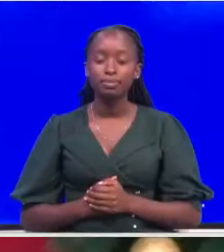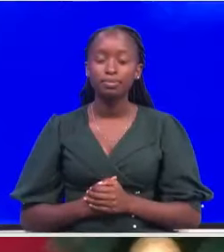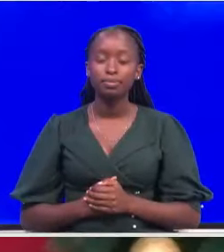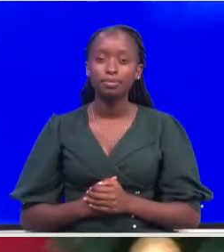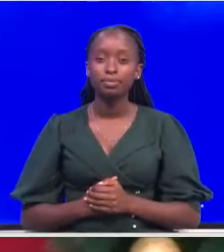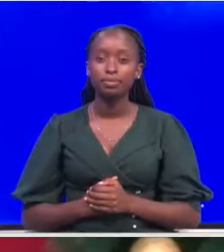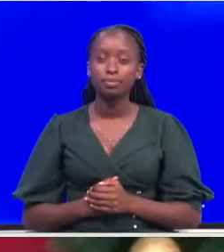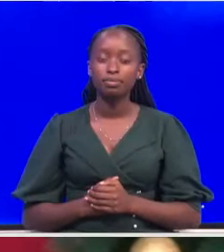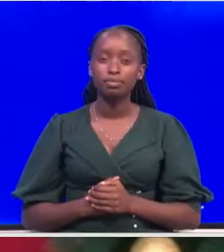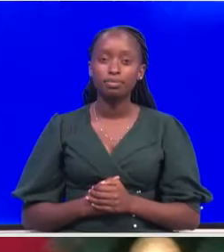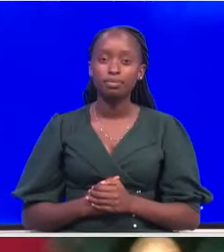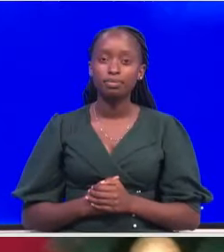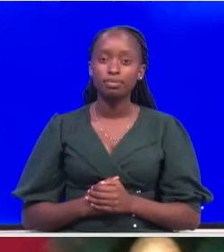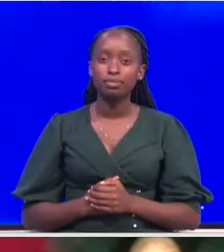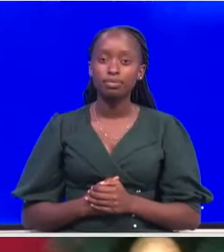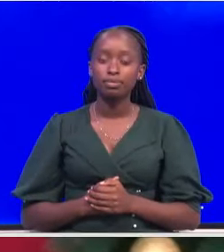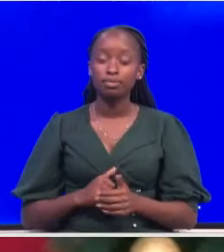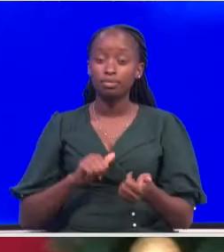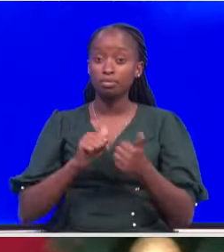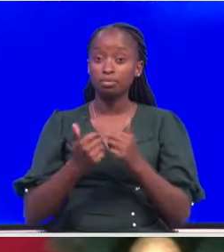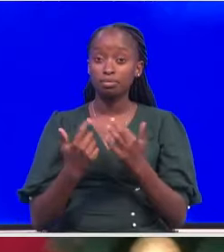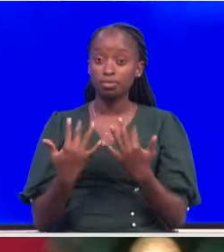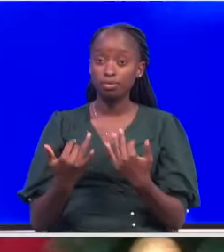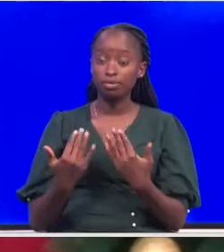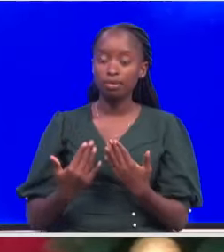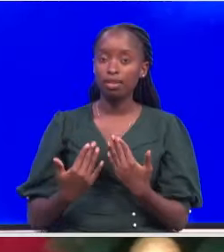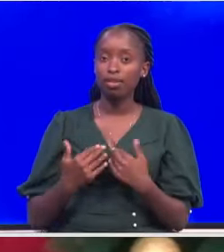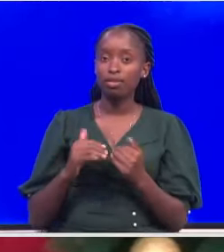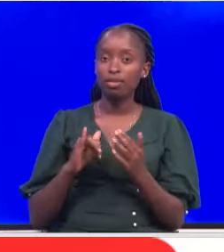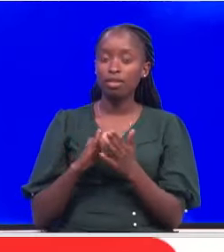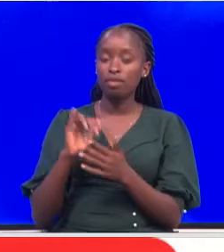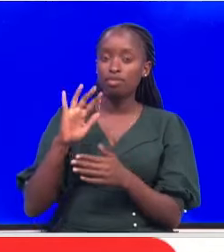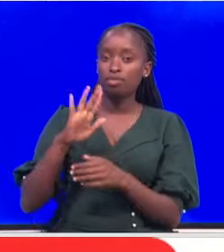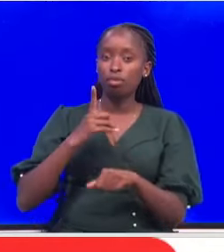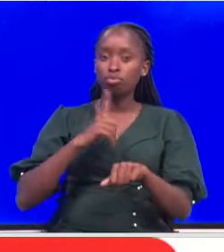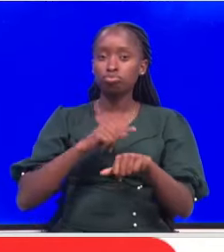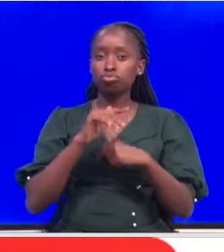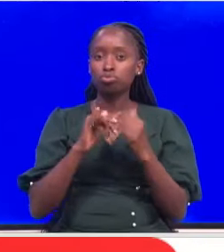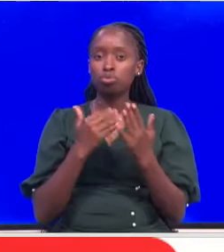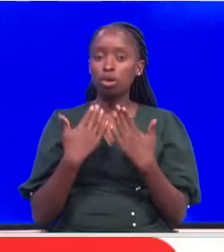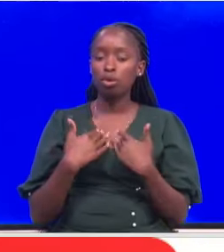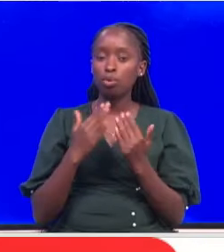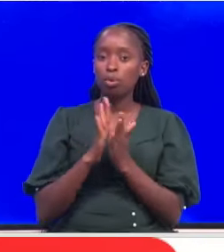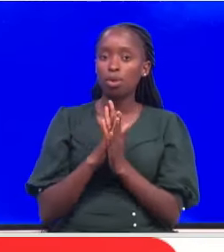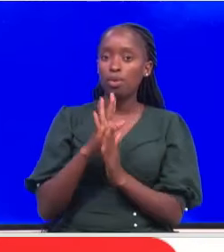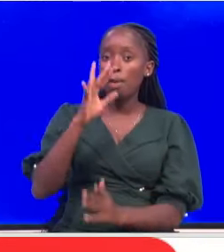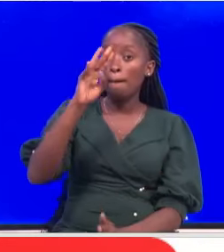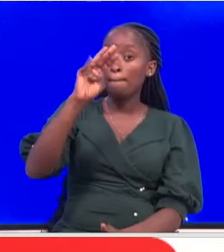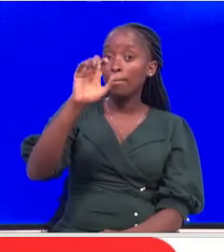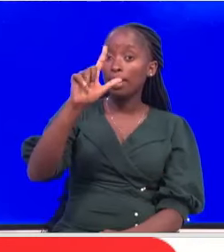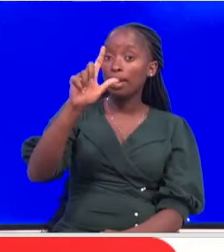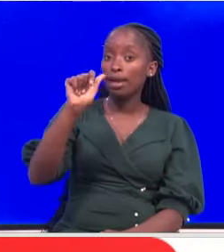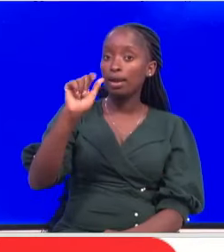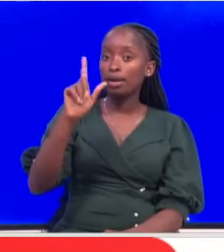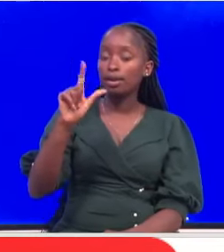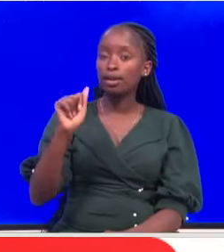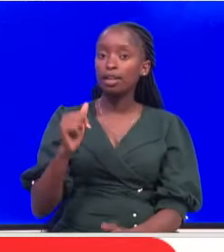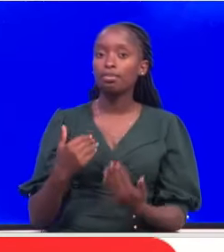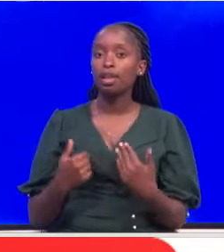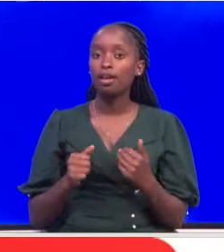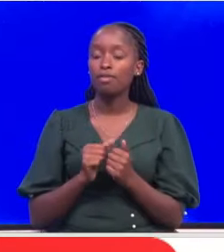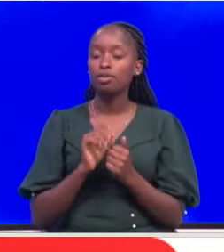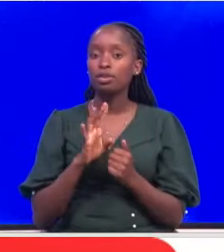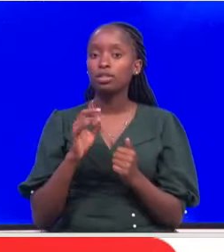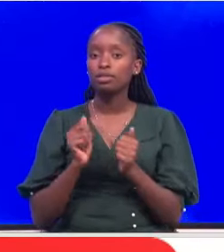As cued, let's get sporty. The fifth edition of the Cleomalala Super Cup Finals attracted 48 teams, including